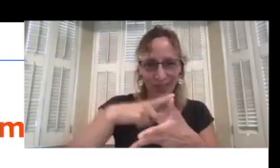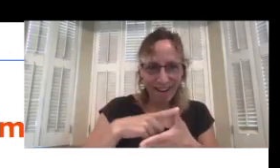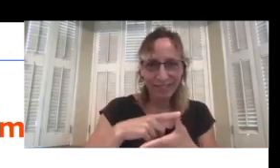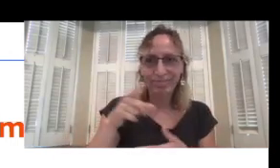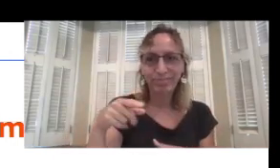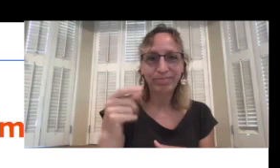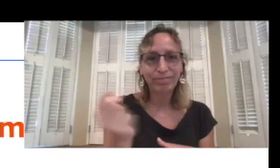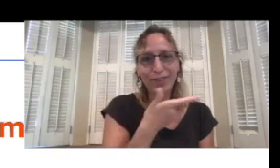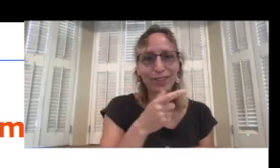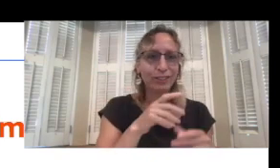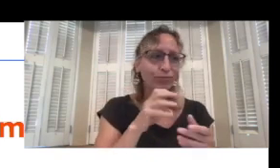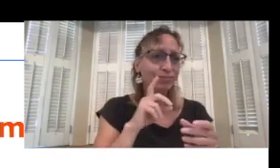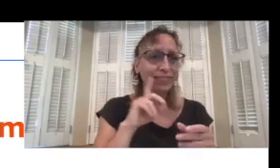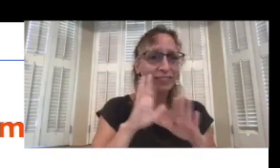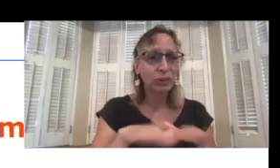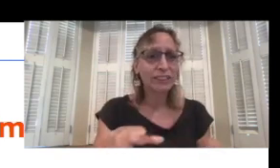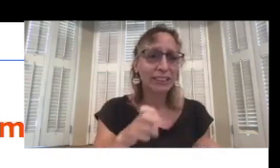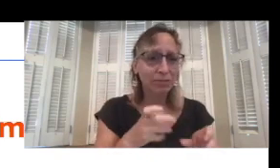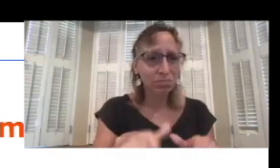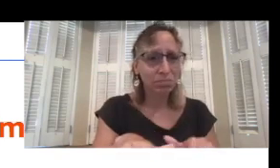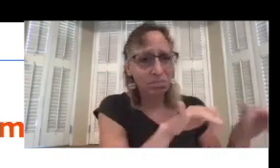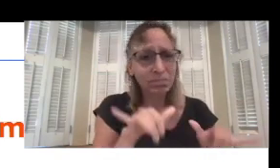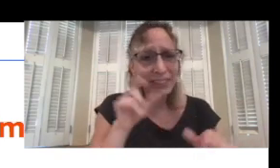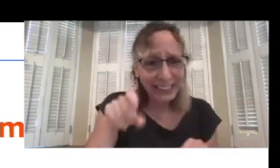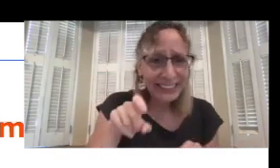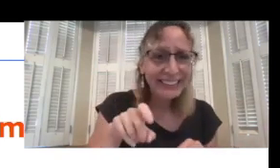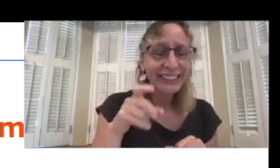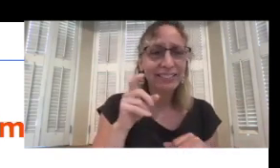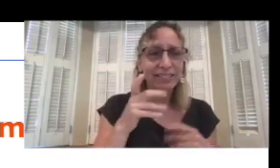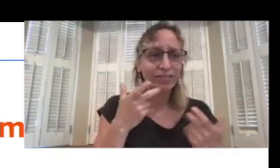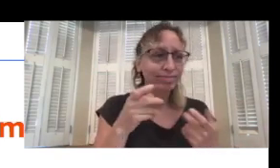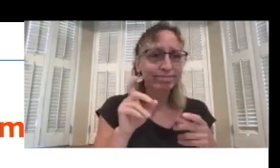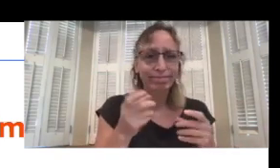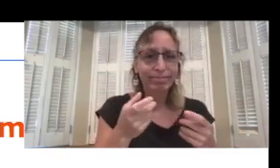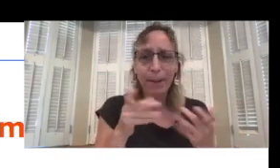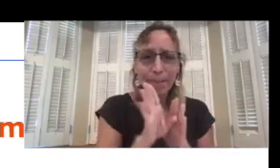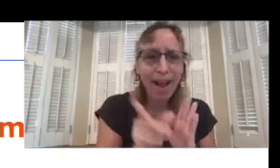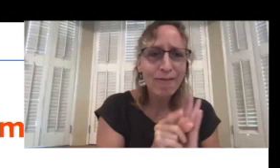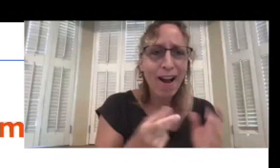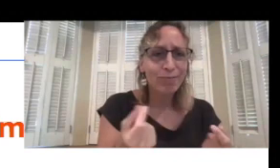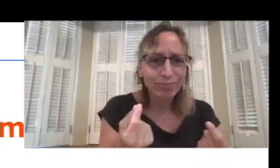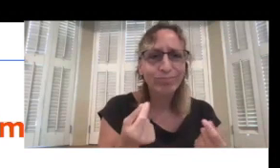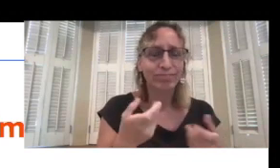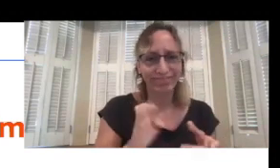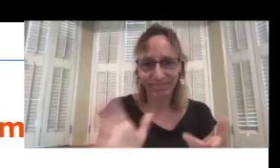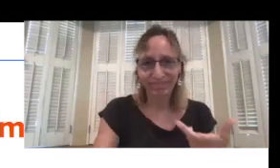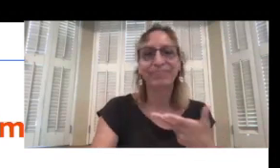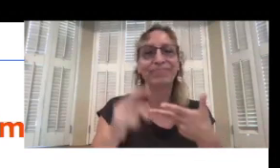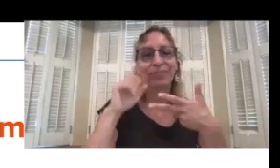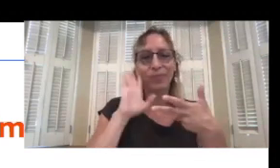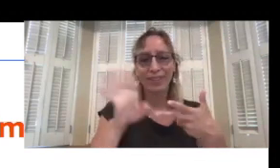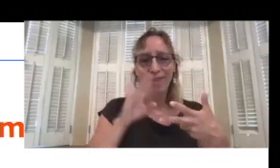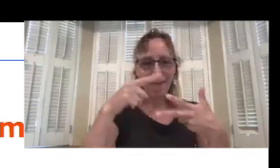And these are a few of the myths that I'll be talking about during the panel. One is that all deaf children have similar